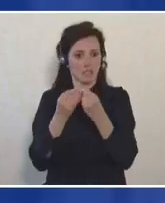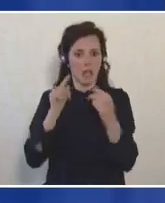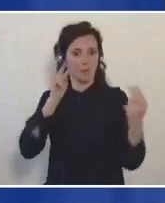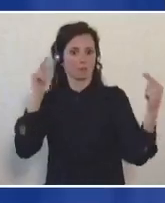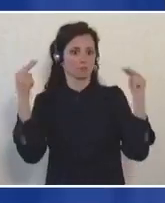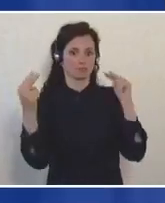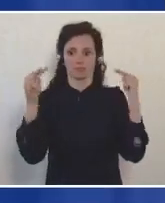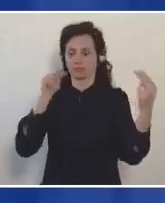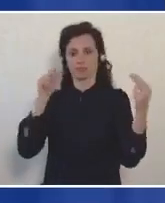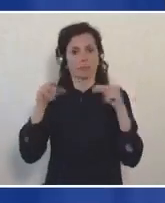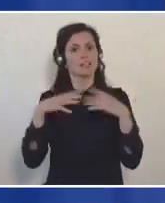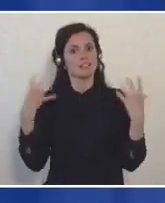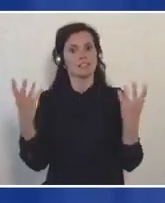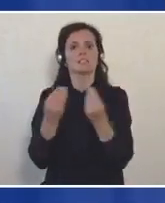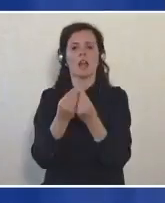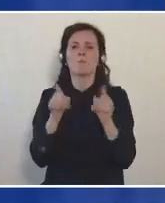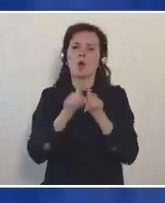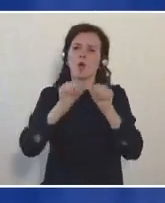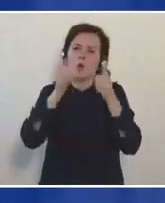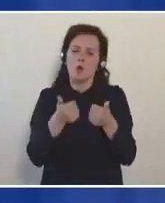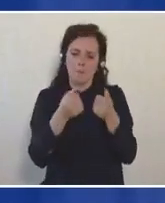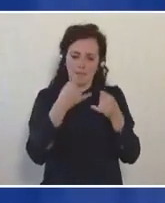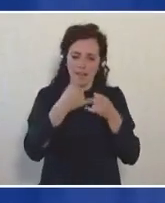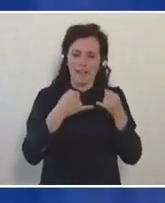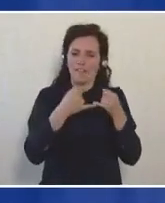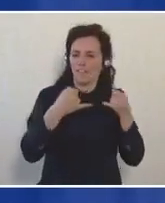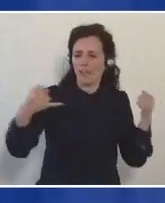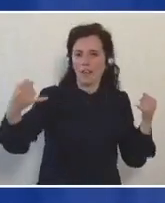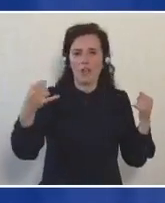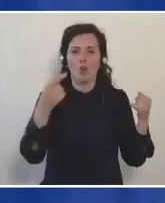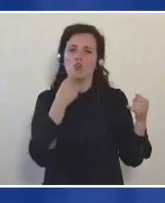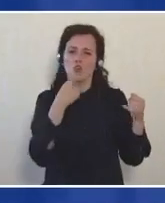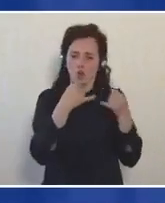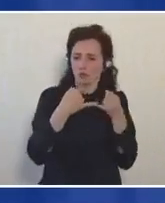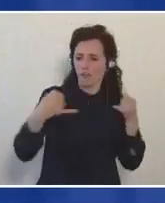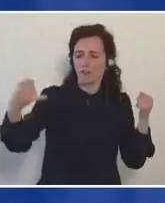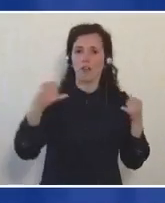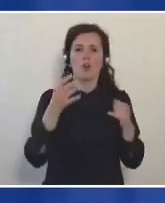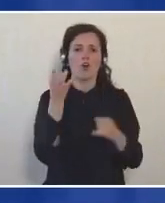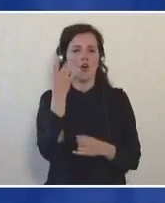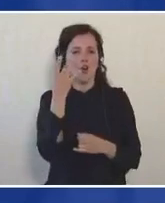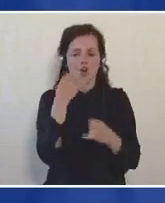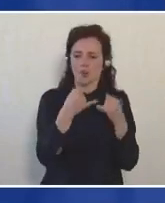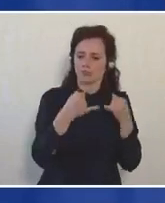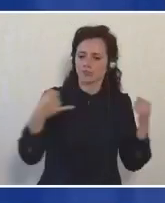declaration. What is so important in there? Important is that this